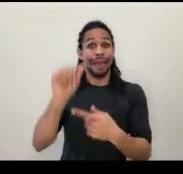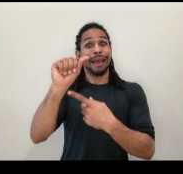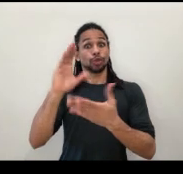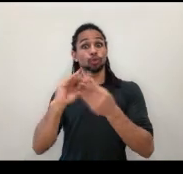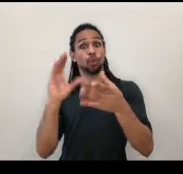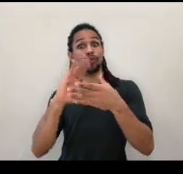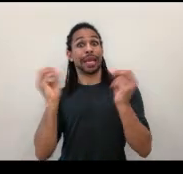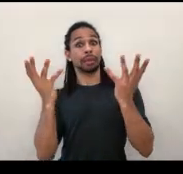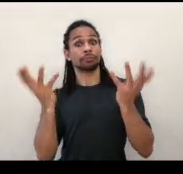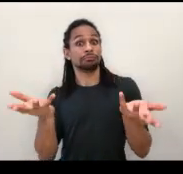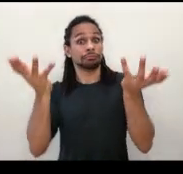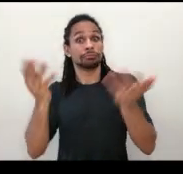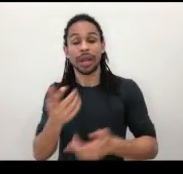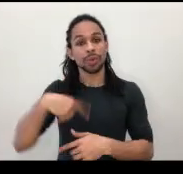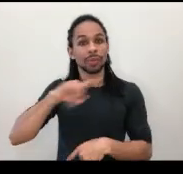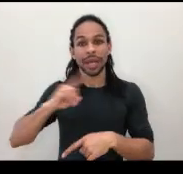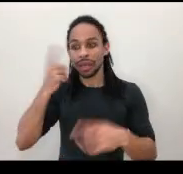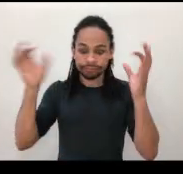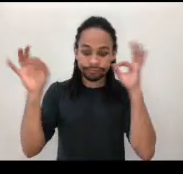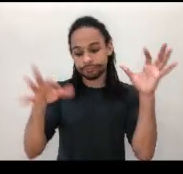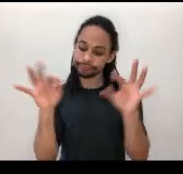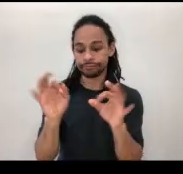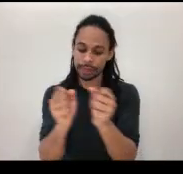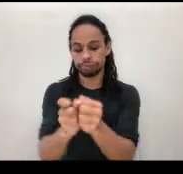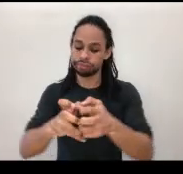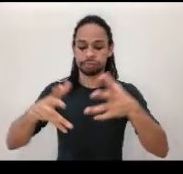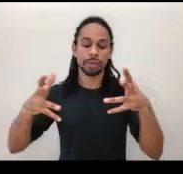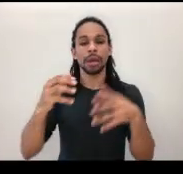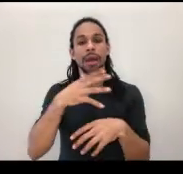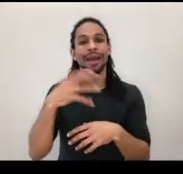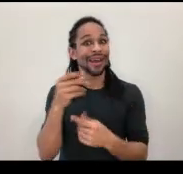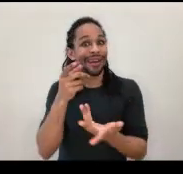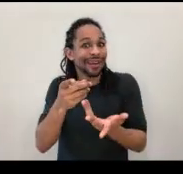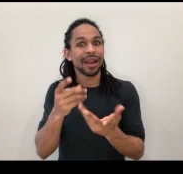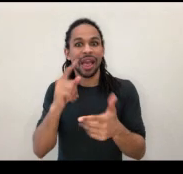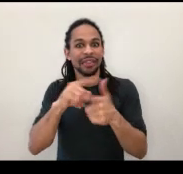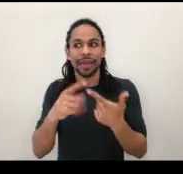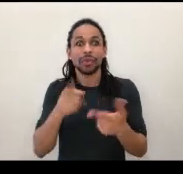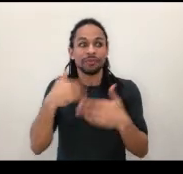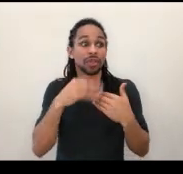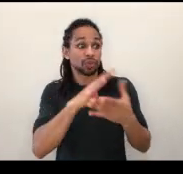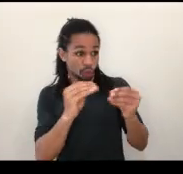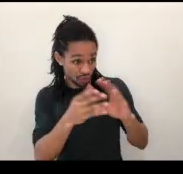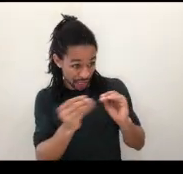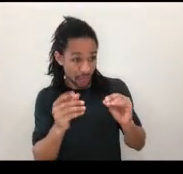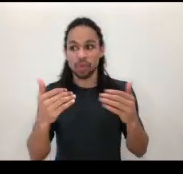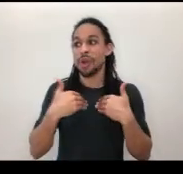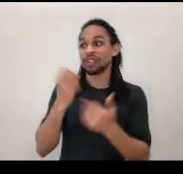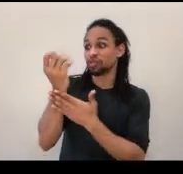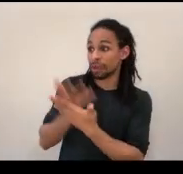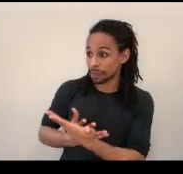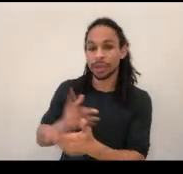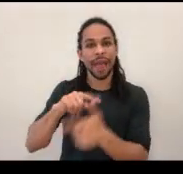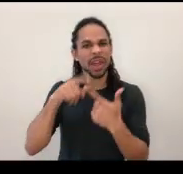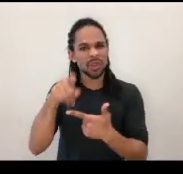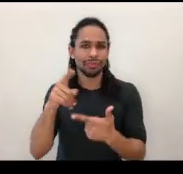came together and put that together. And I think with it, it's really like you have a story, you have a script, and then you just figure out